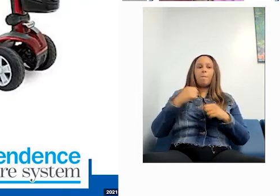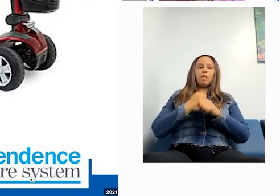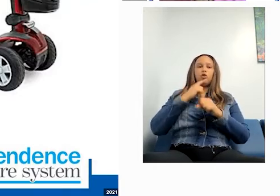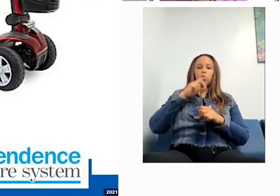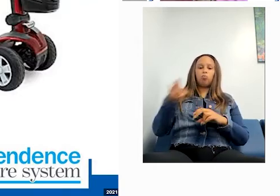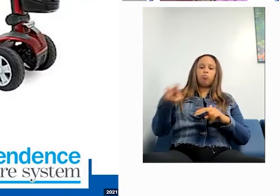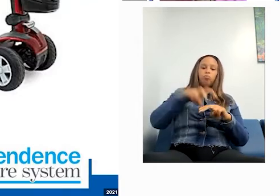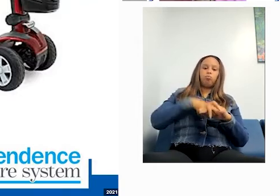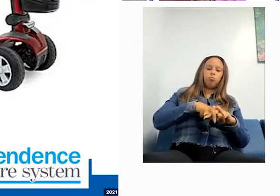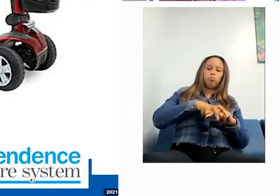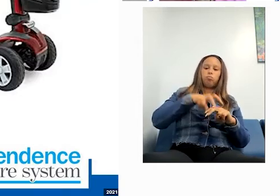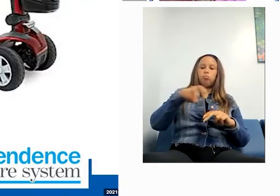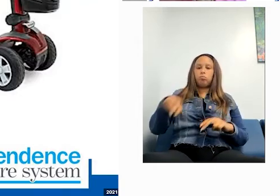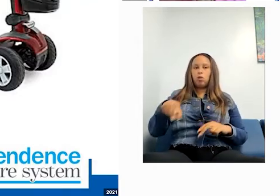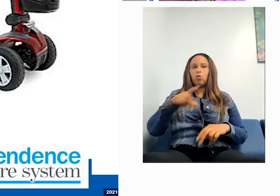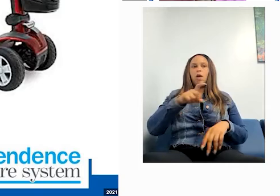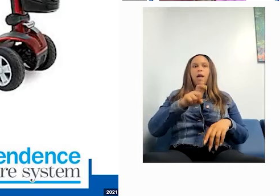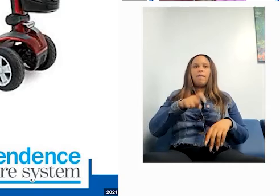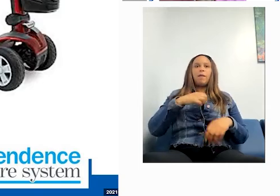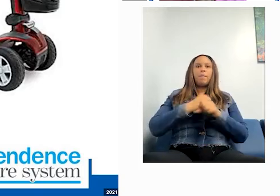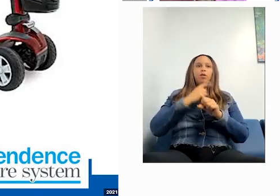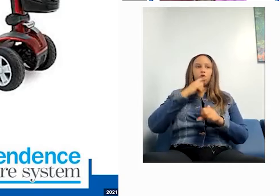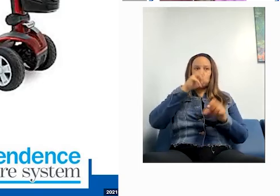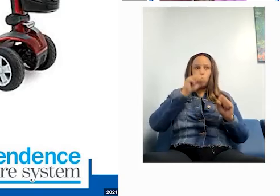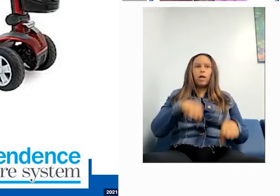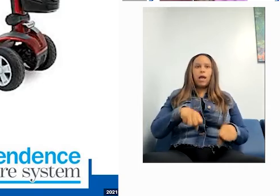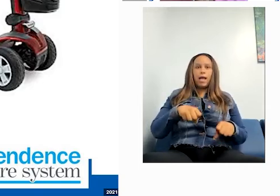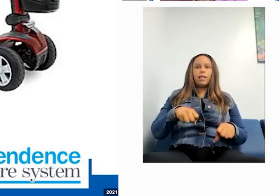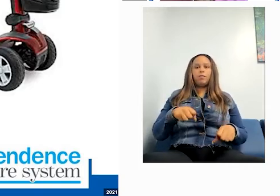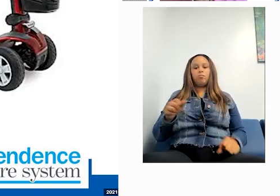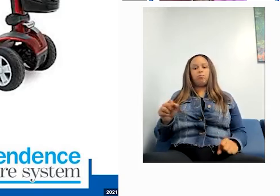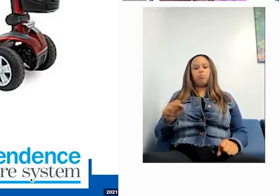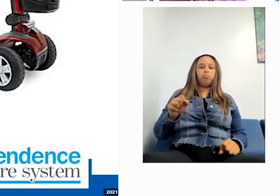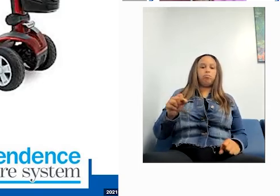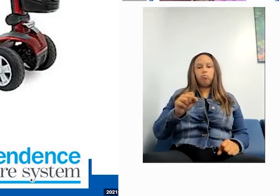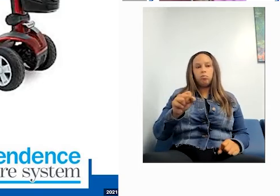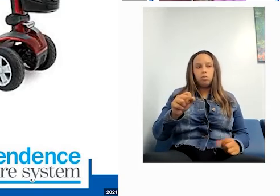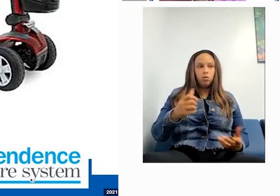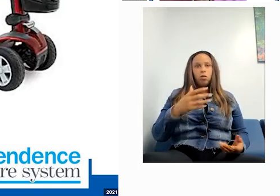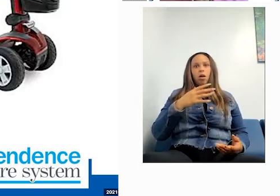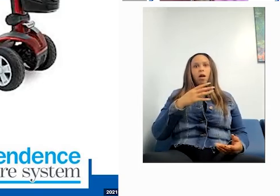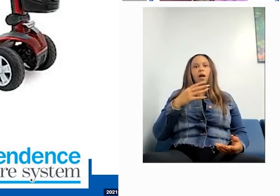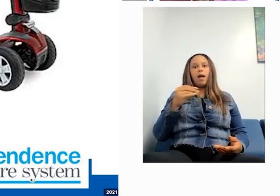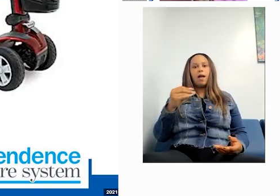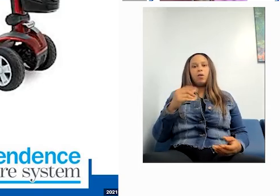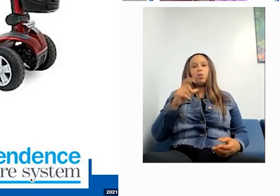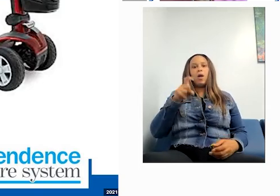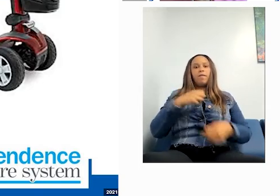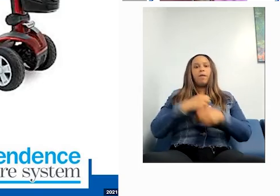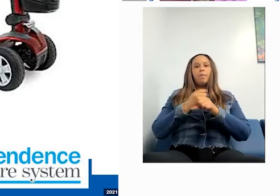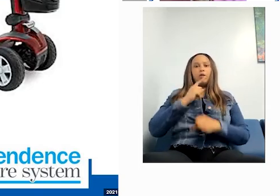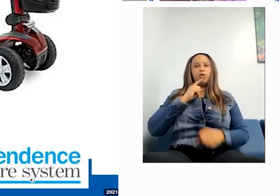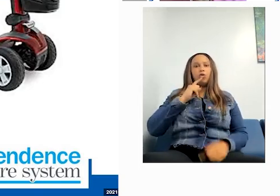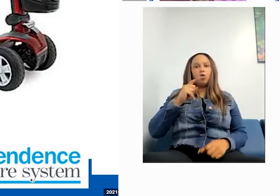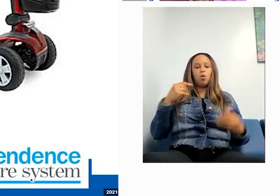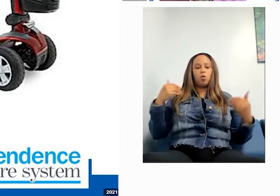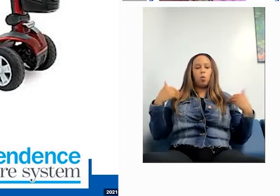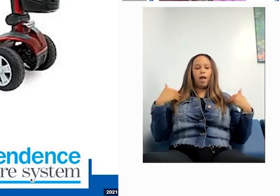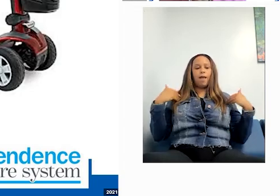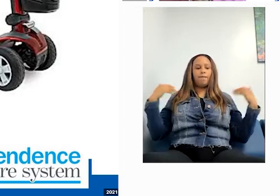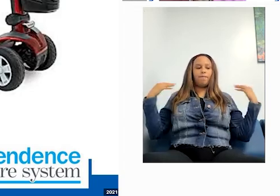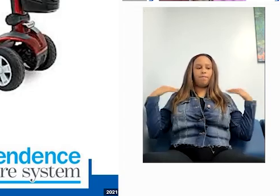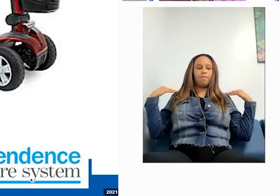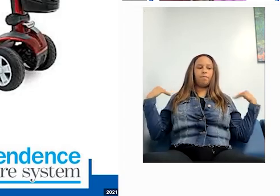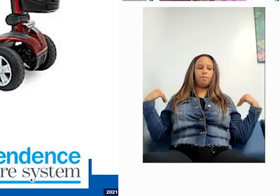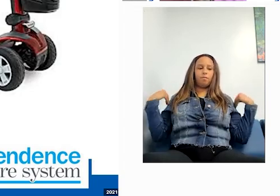your trunk stability while you're actually driving. And you have to have the upper extremity strength and control